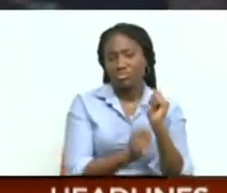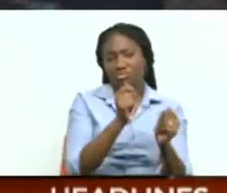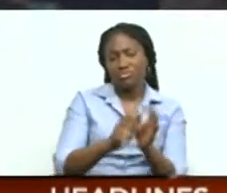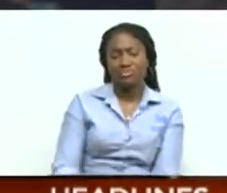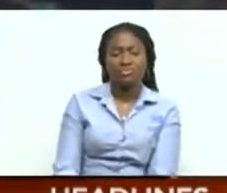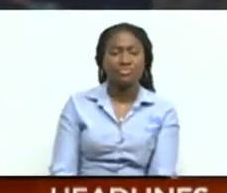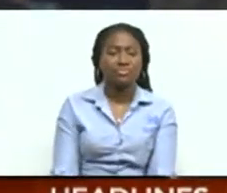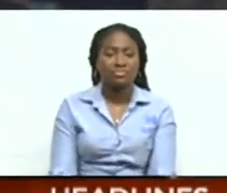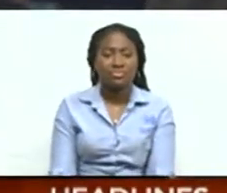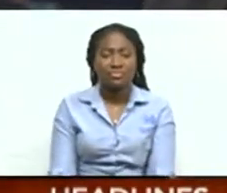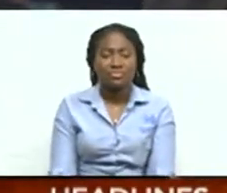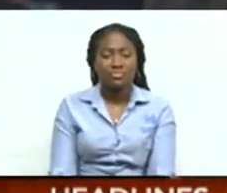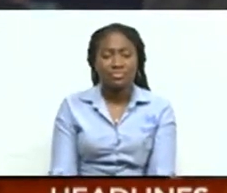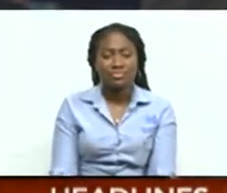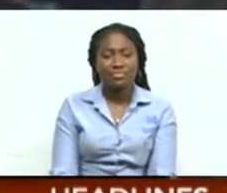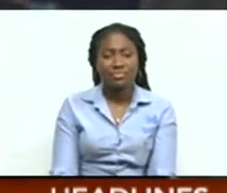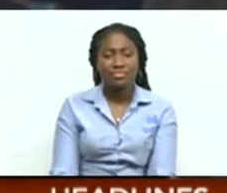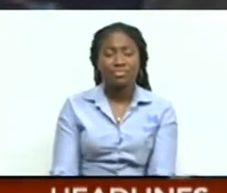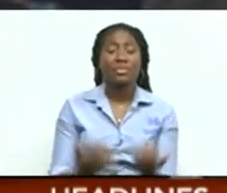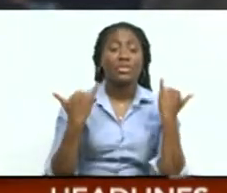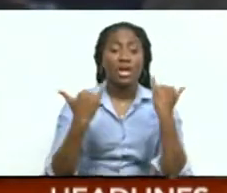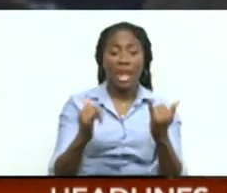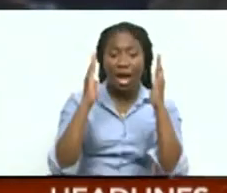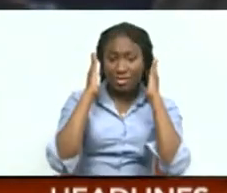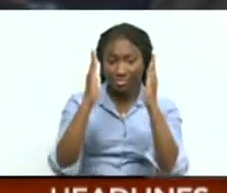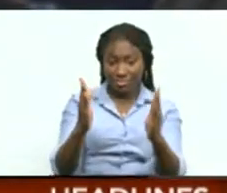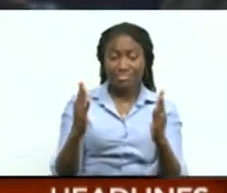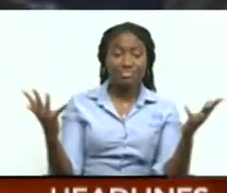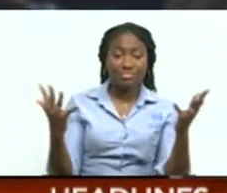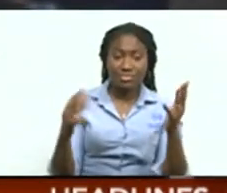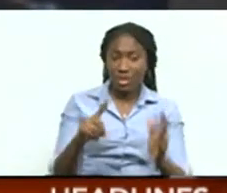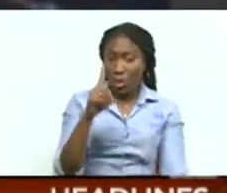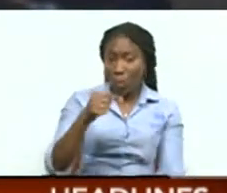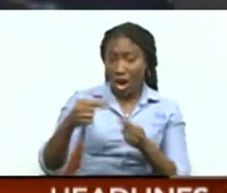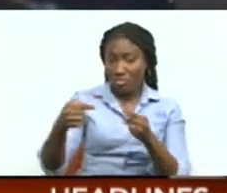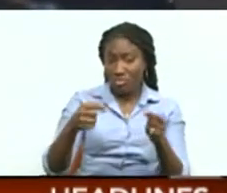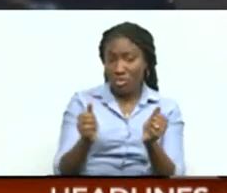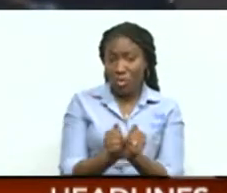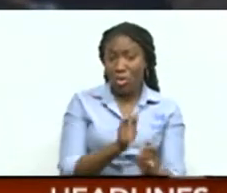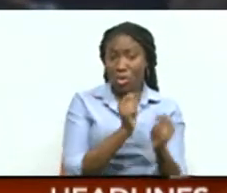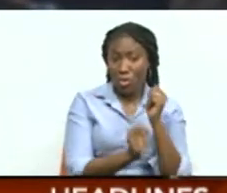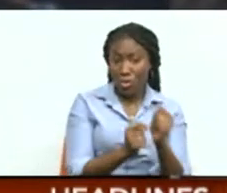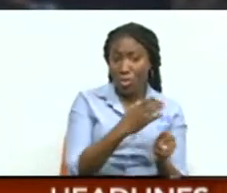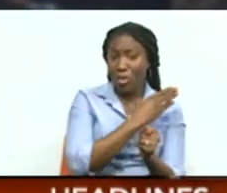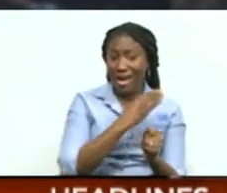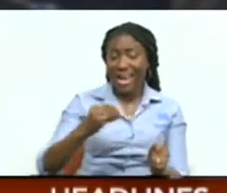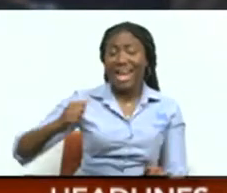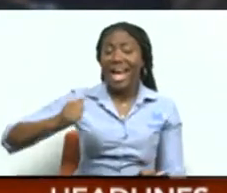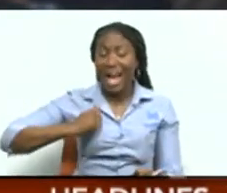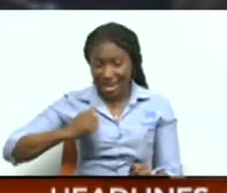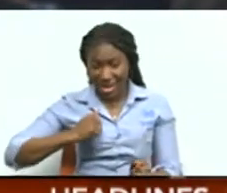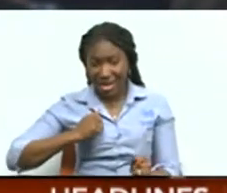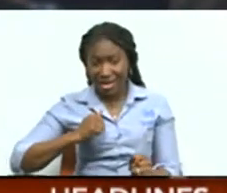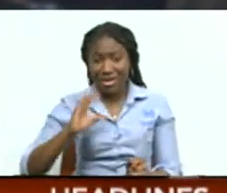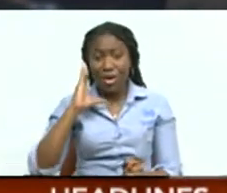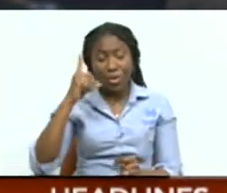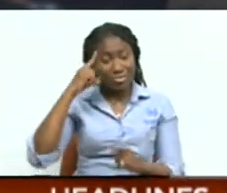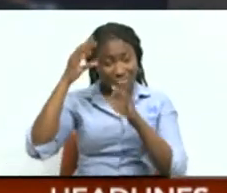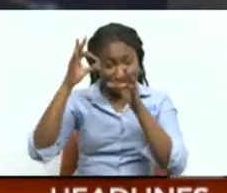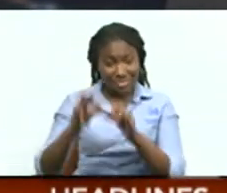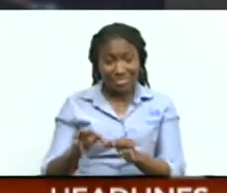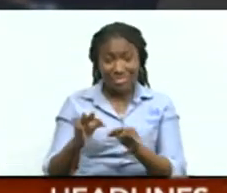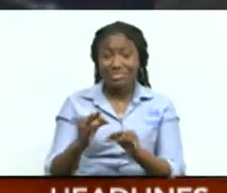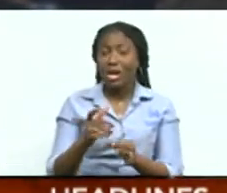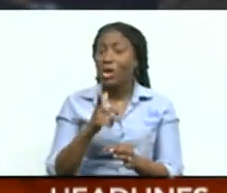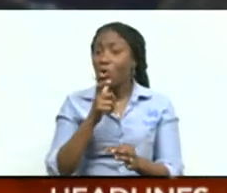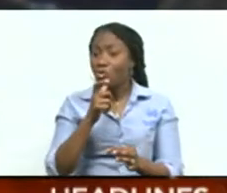round win. It all comes down to this. One match between the Soka Warriors and Canada can determine the futures of 2